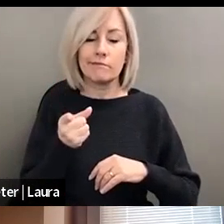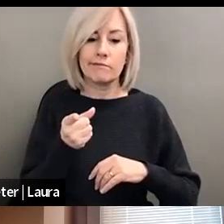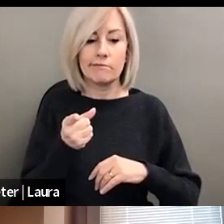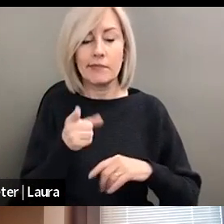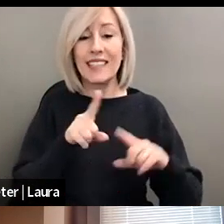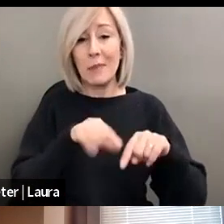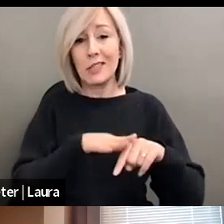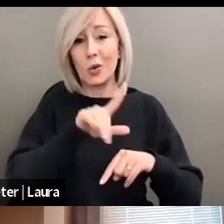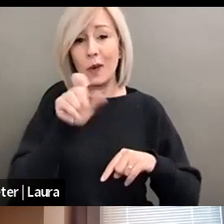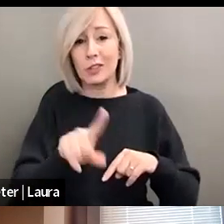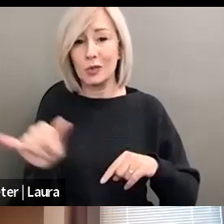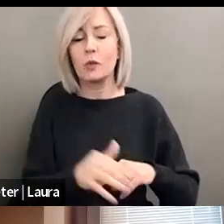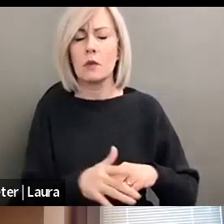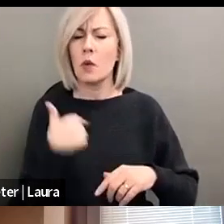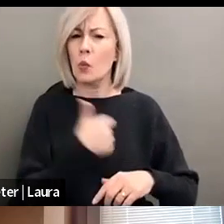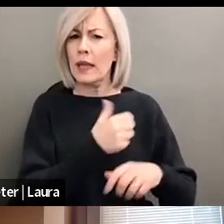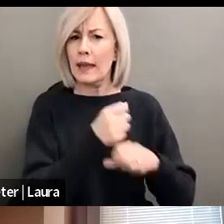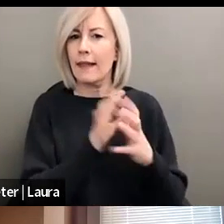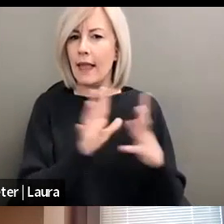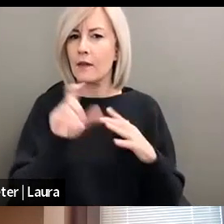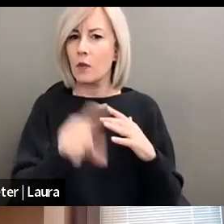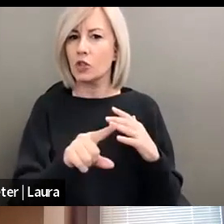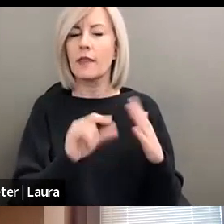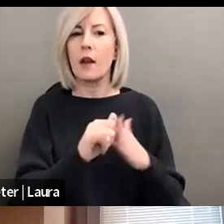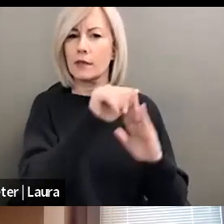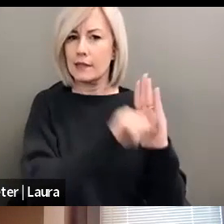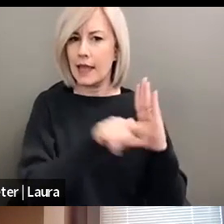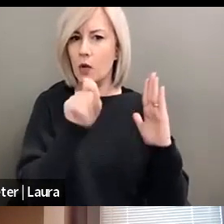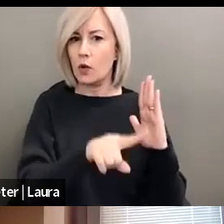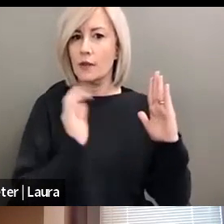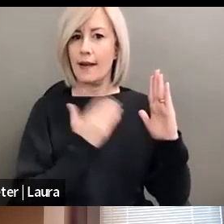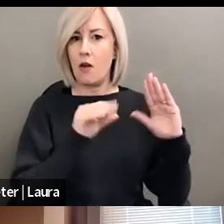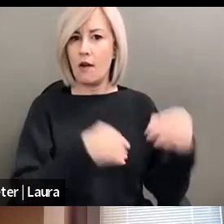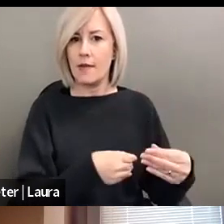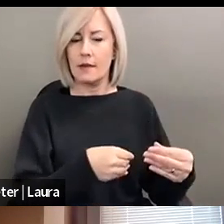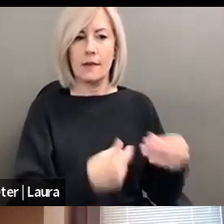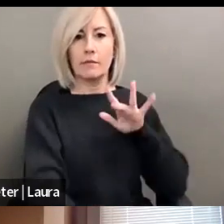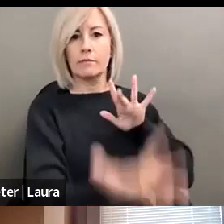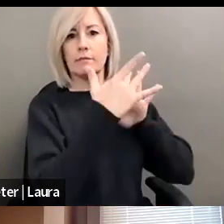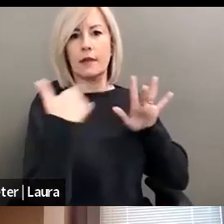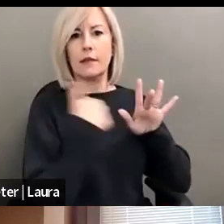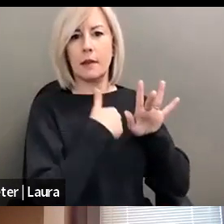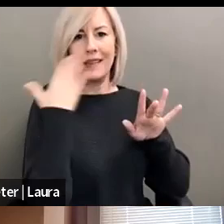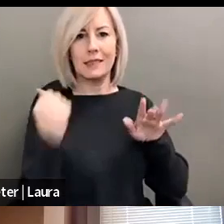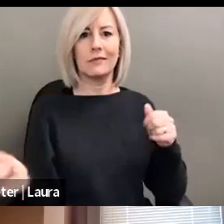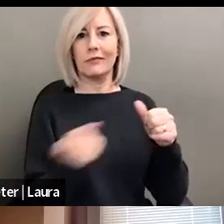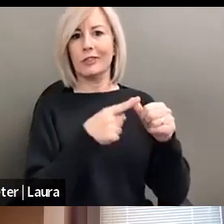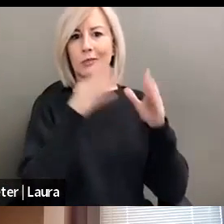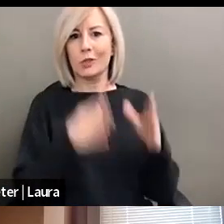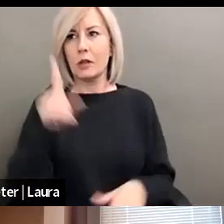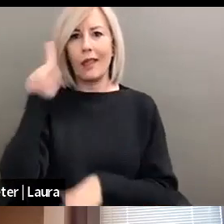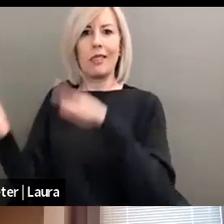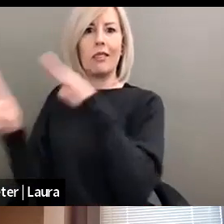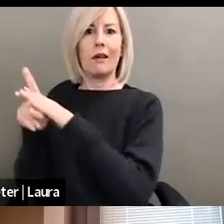is too. So we get a lot of questions that are state questions at our office that they just reach out to us because it's the first person they thought